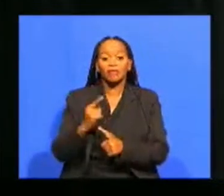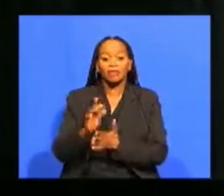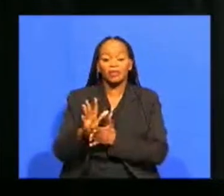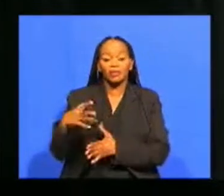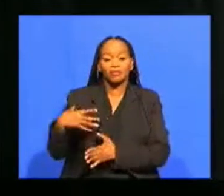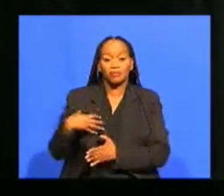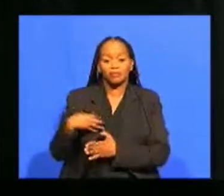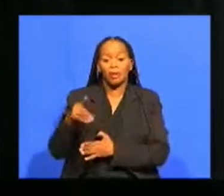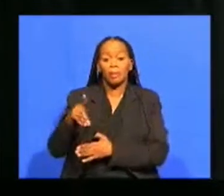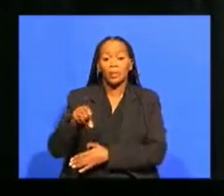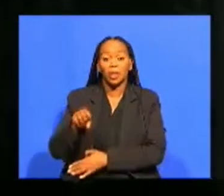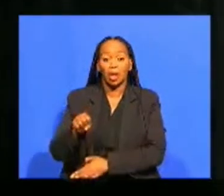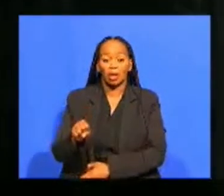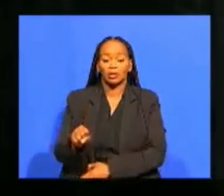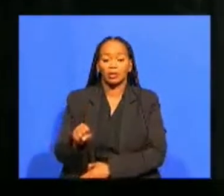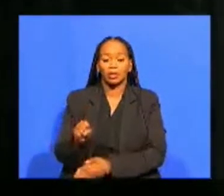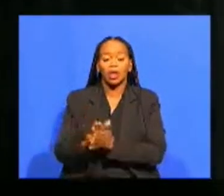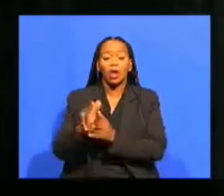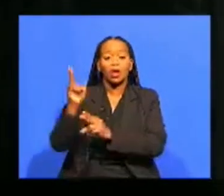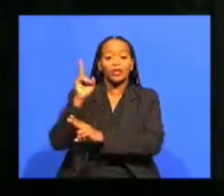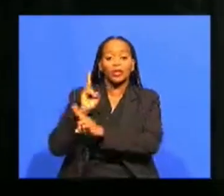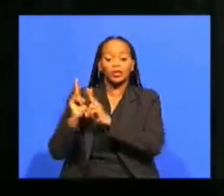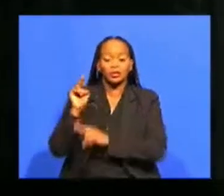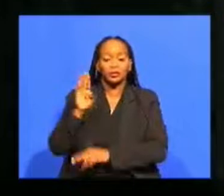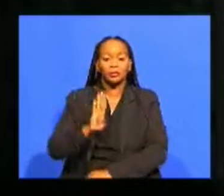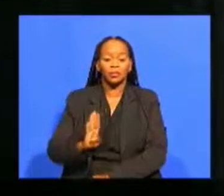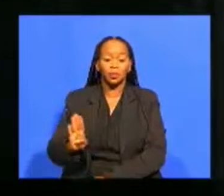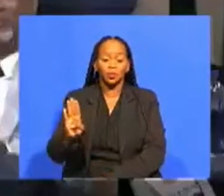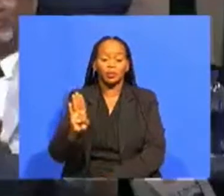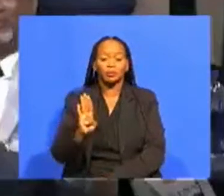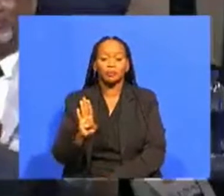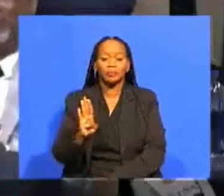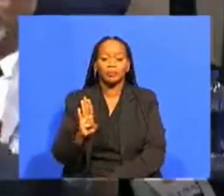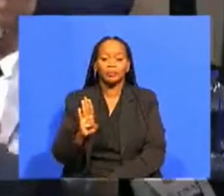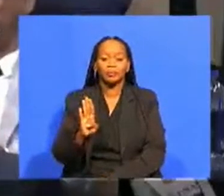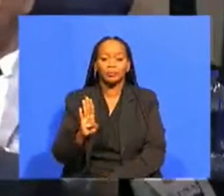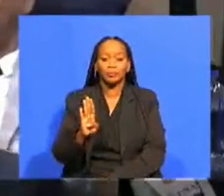press secretary in the history of this country.